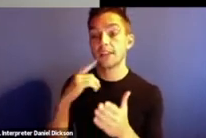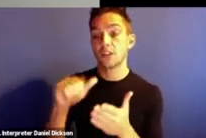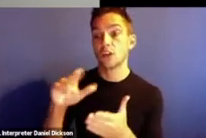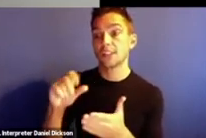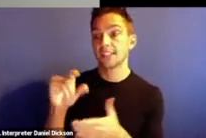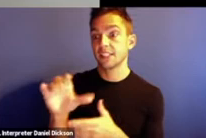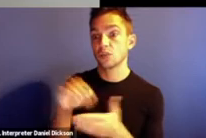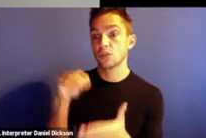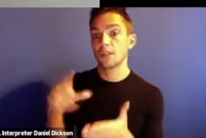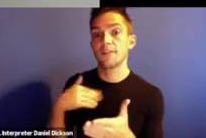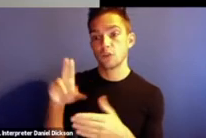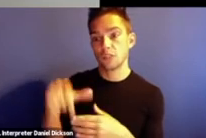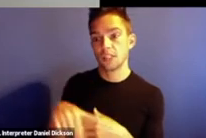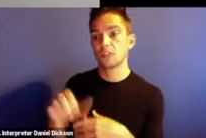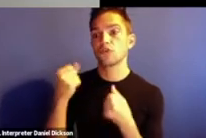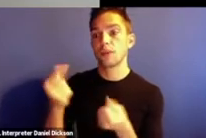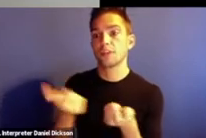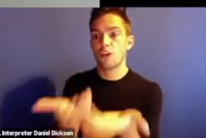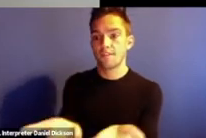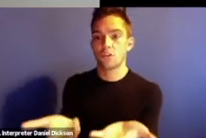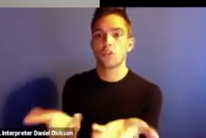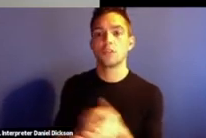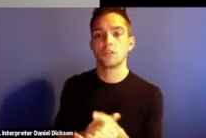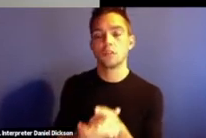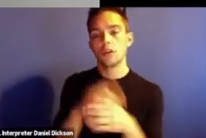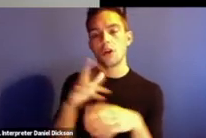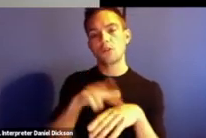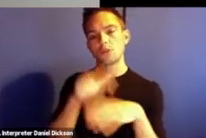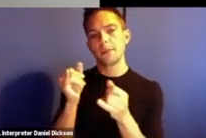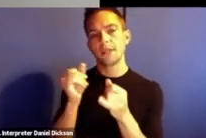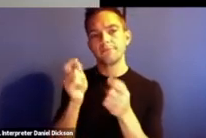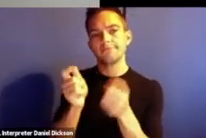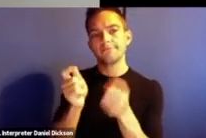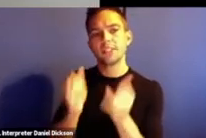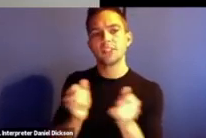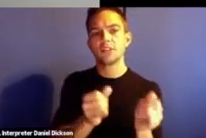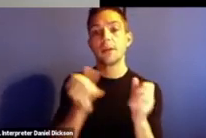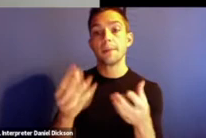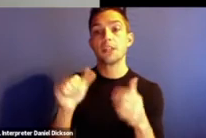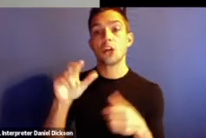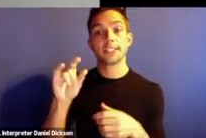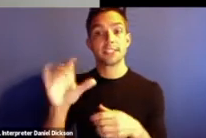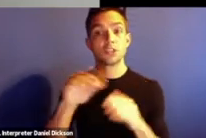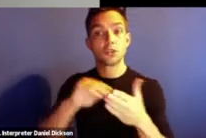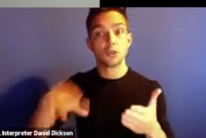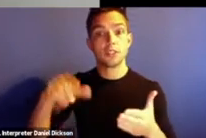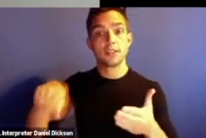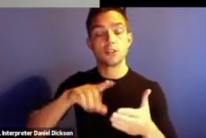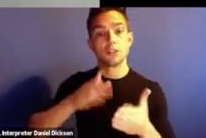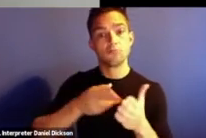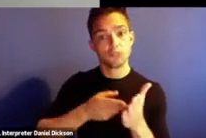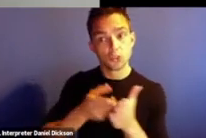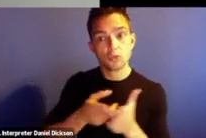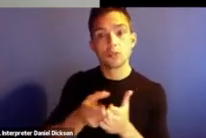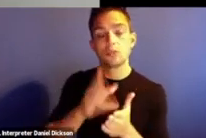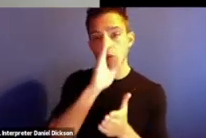often have unique strengths to offer. It's of course going to be an individual thing, but many autistic students are very genuine, very